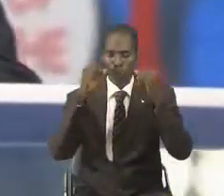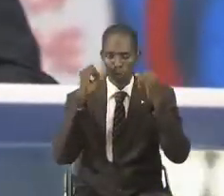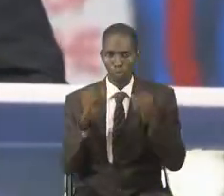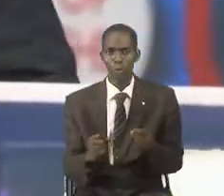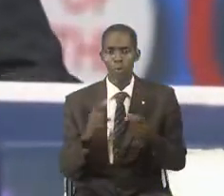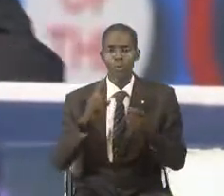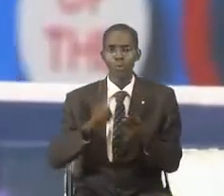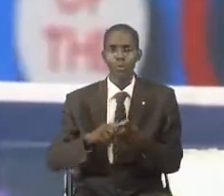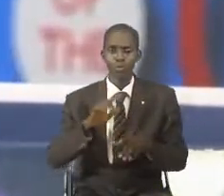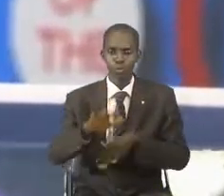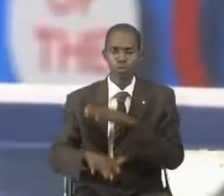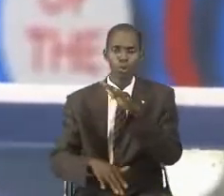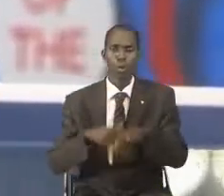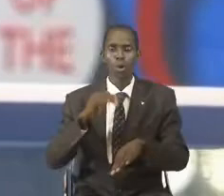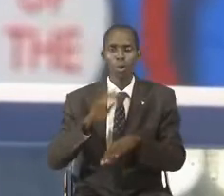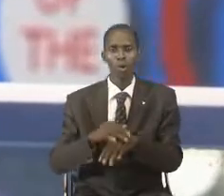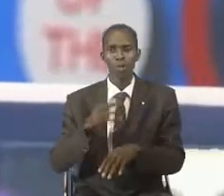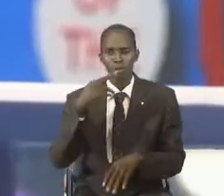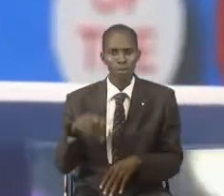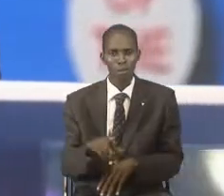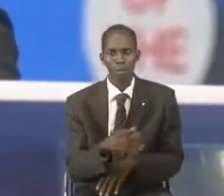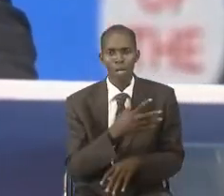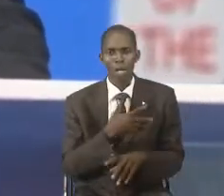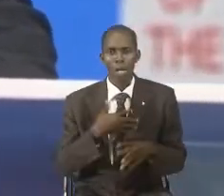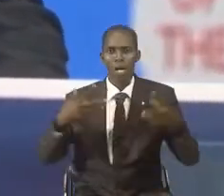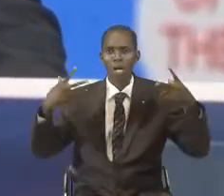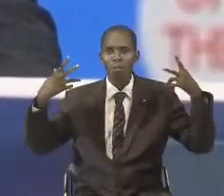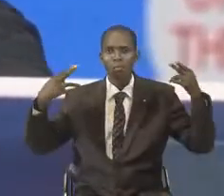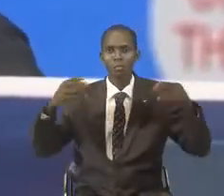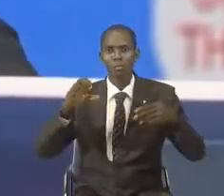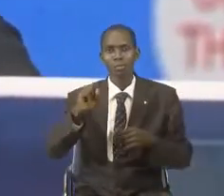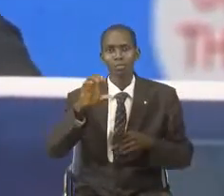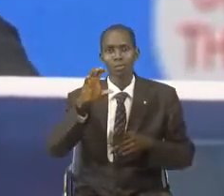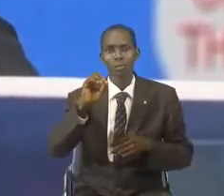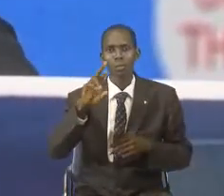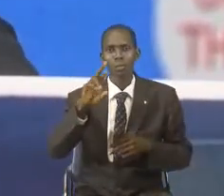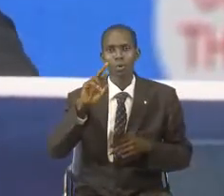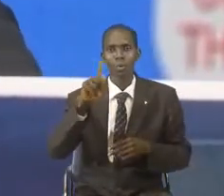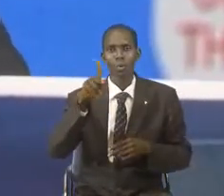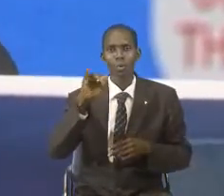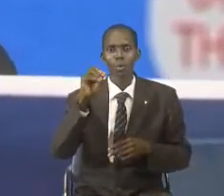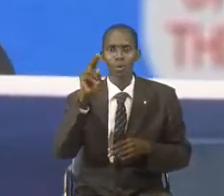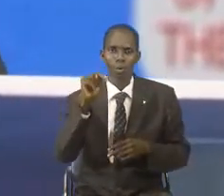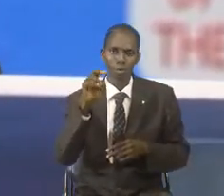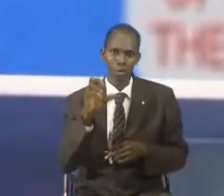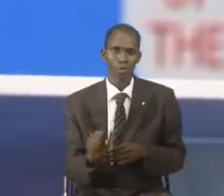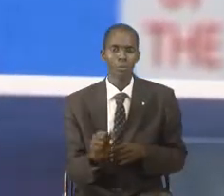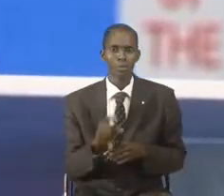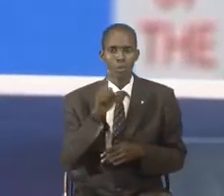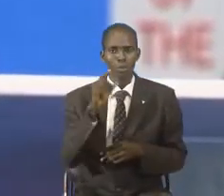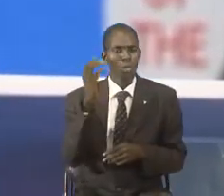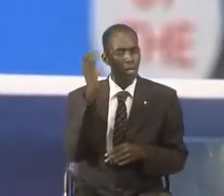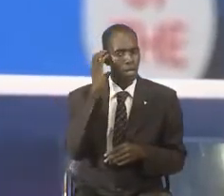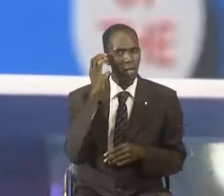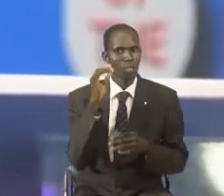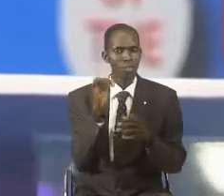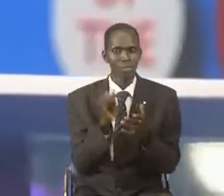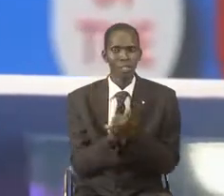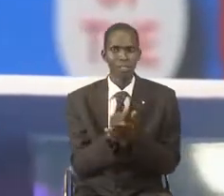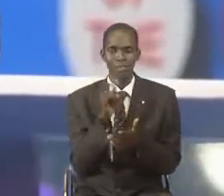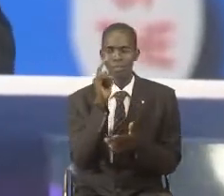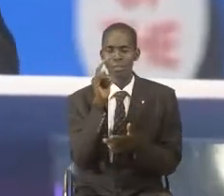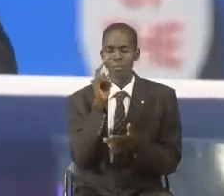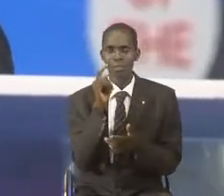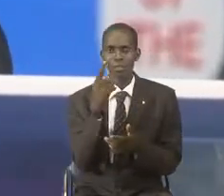power to tread on serpents and scorpions. Those are the messengers of Satan